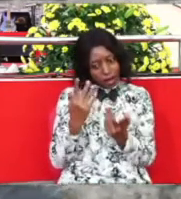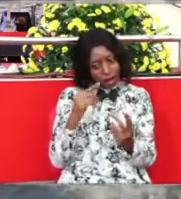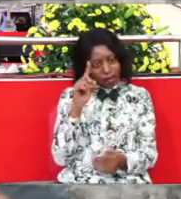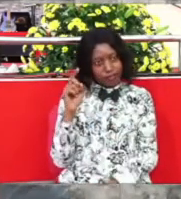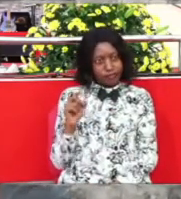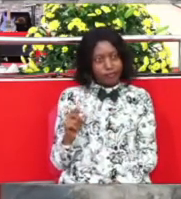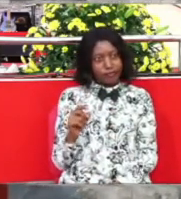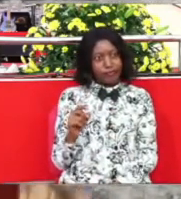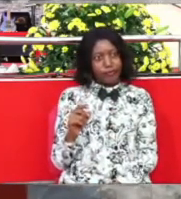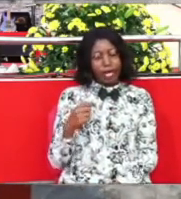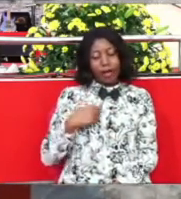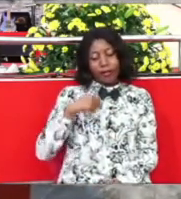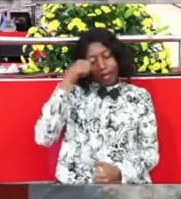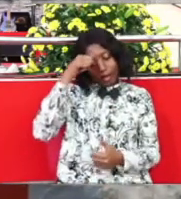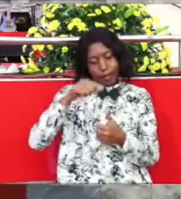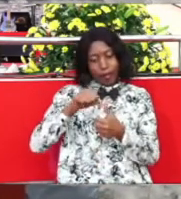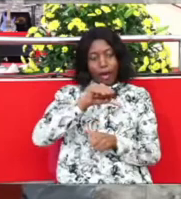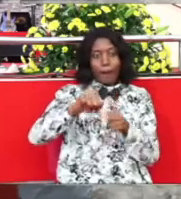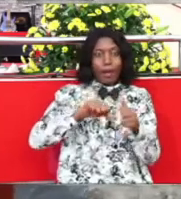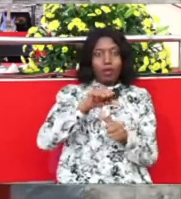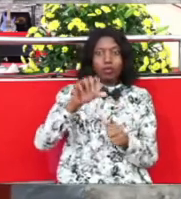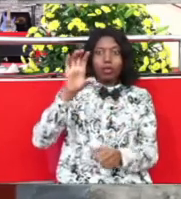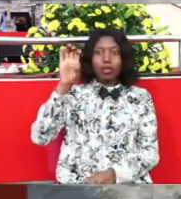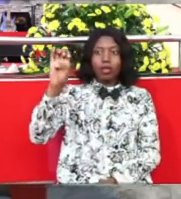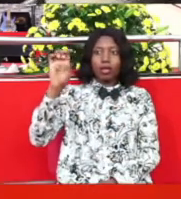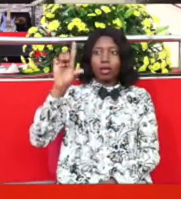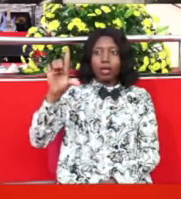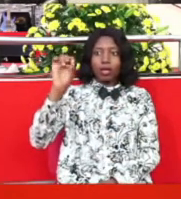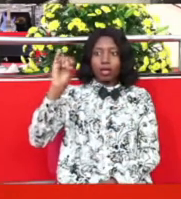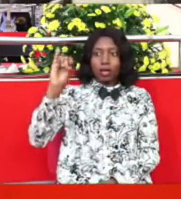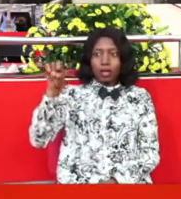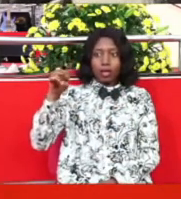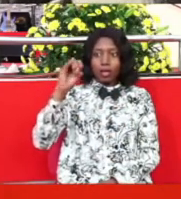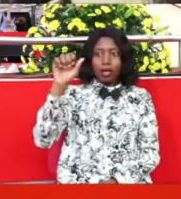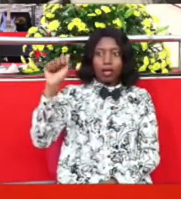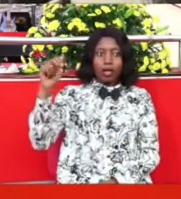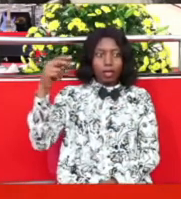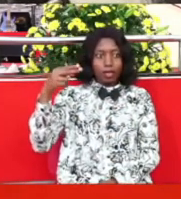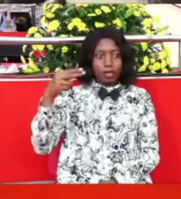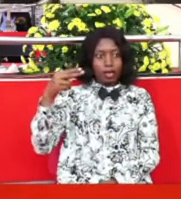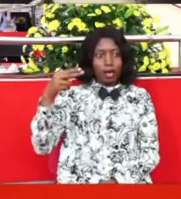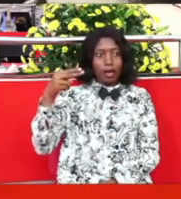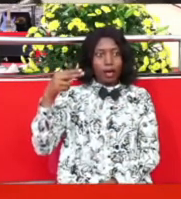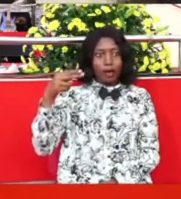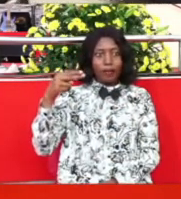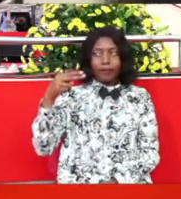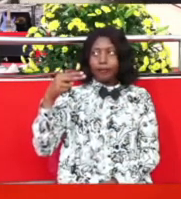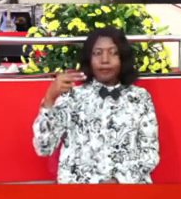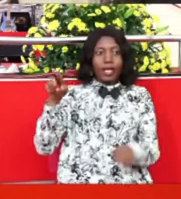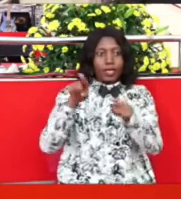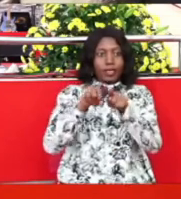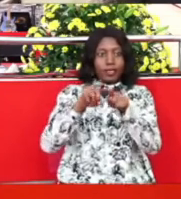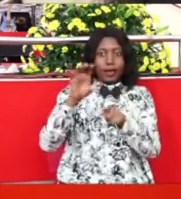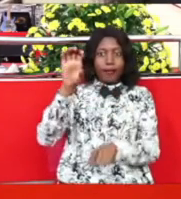Enoch, of Elijah. Nikumbusha Elijah. It had to bring a separation between a true God lazima